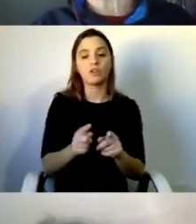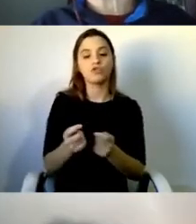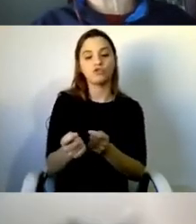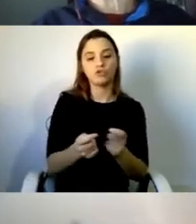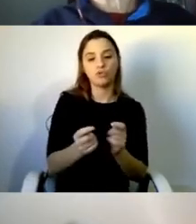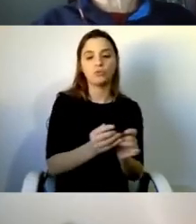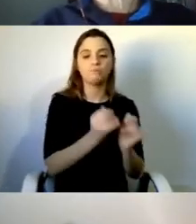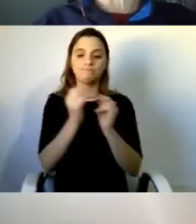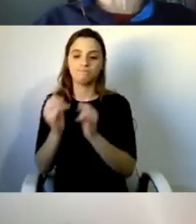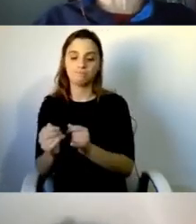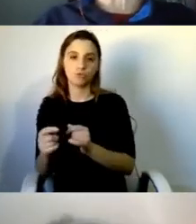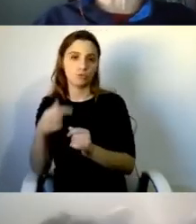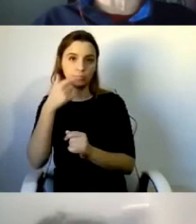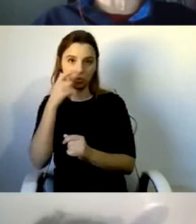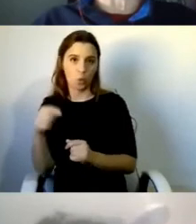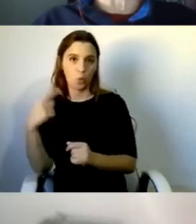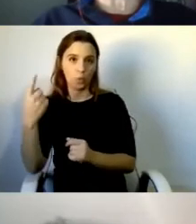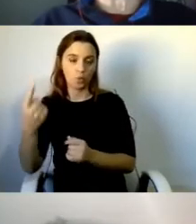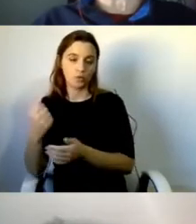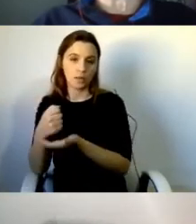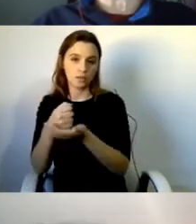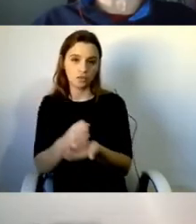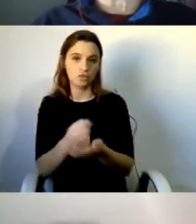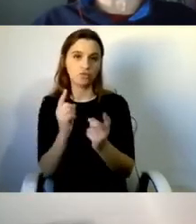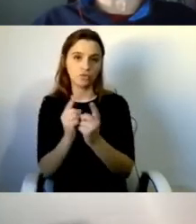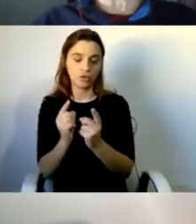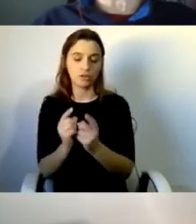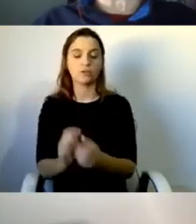Everyone was allowed to have unlimited